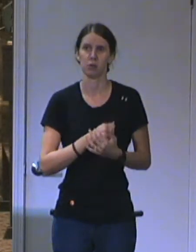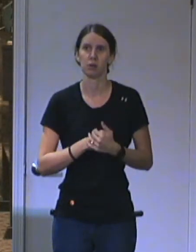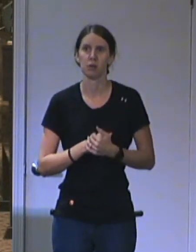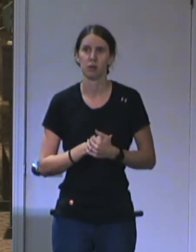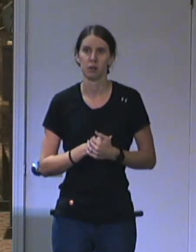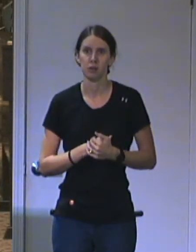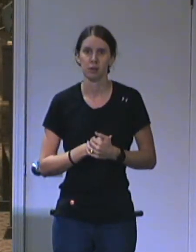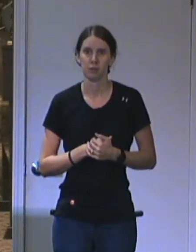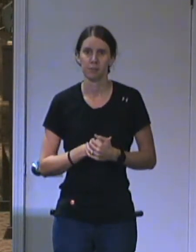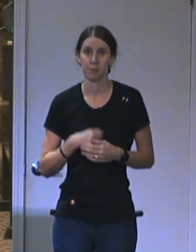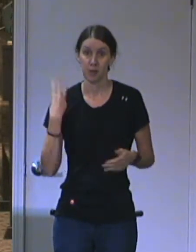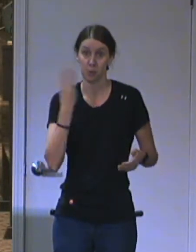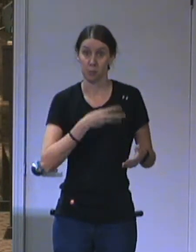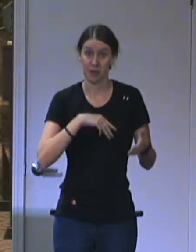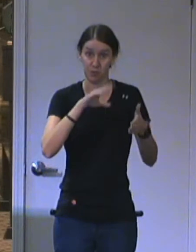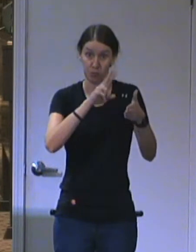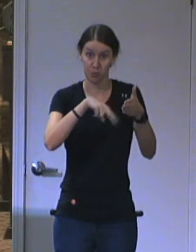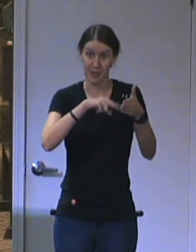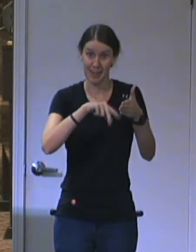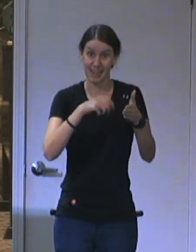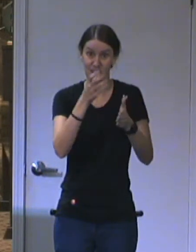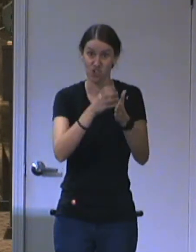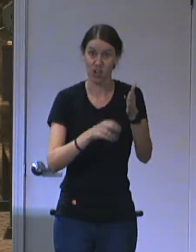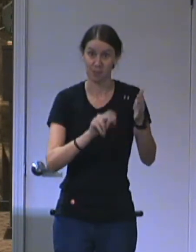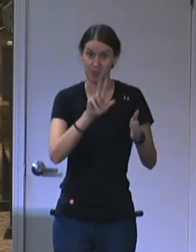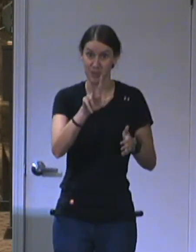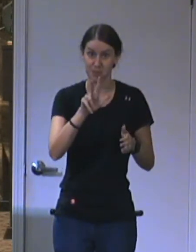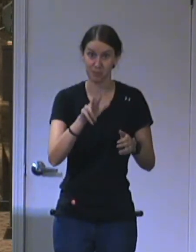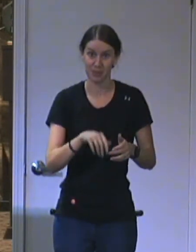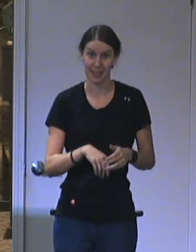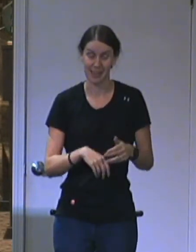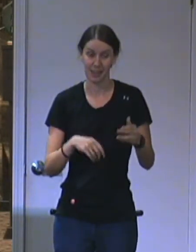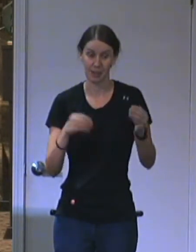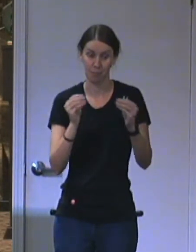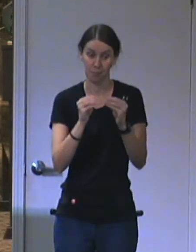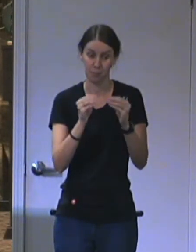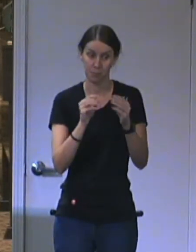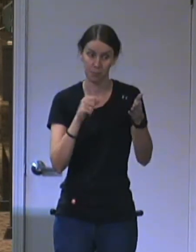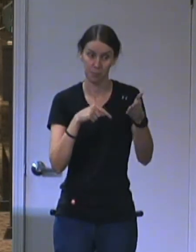in chapter 3. Okay, I mean, it's a small book, but he's already dealt with it once and he's back to it.